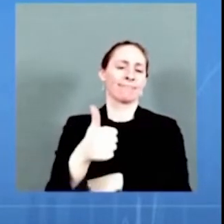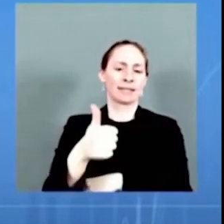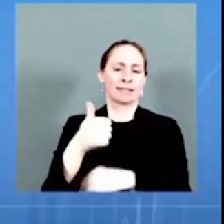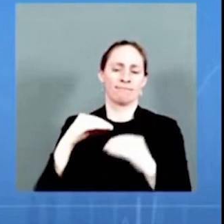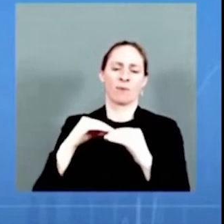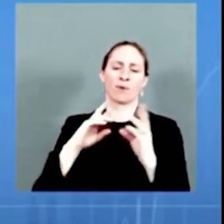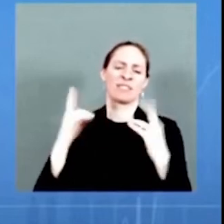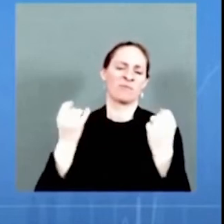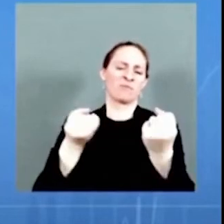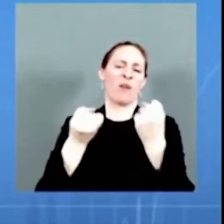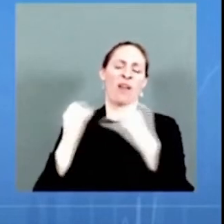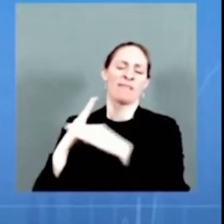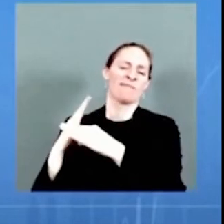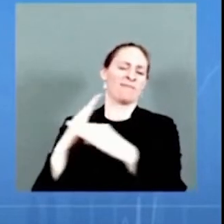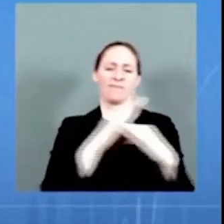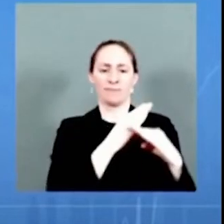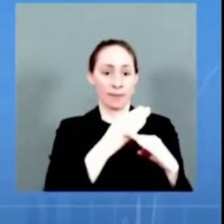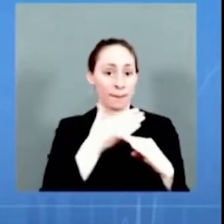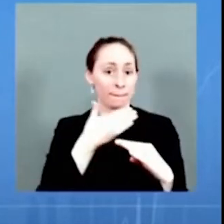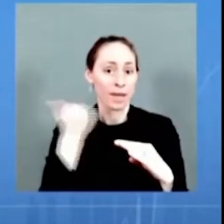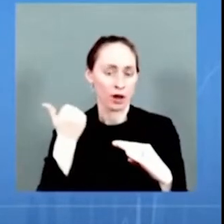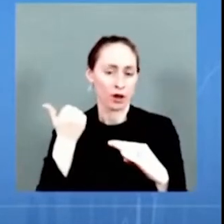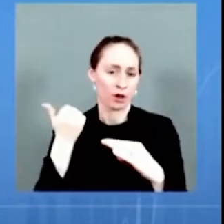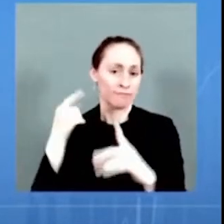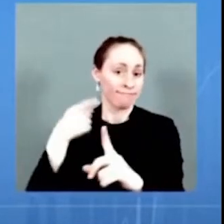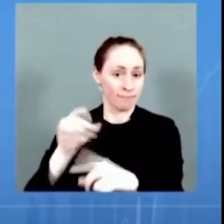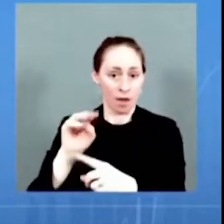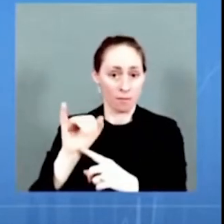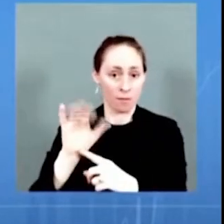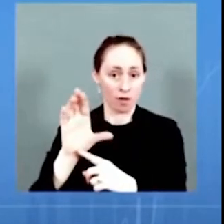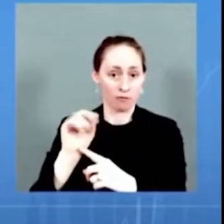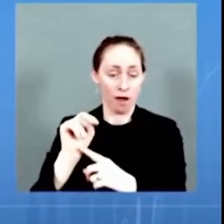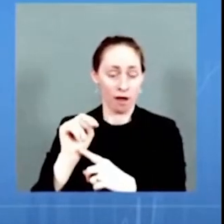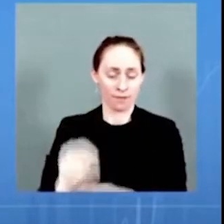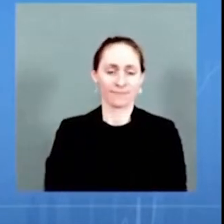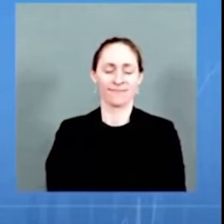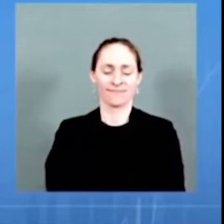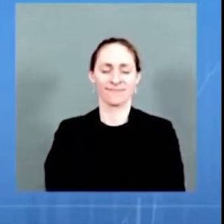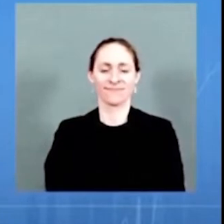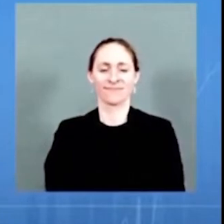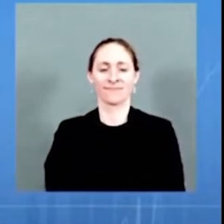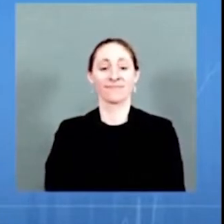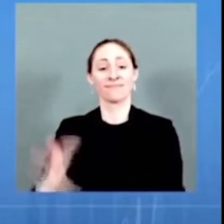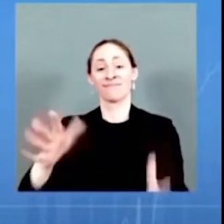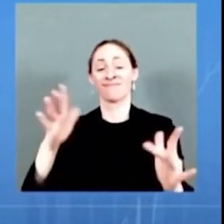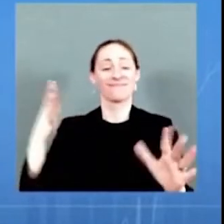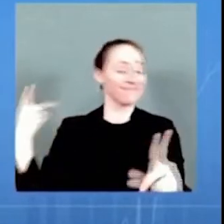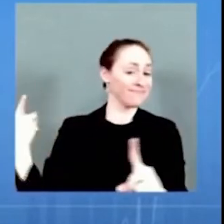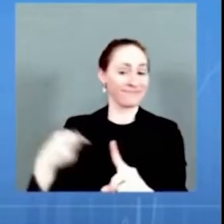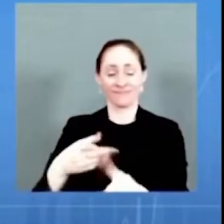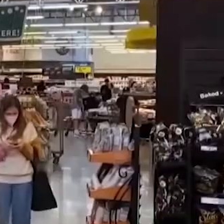vaccine regimens work against Omicron. At this point, there is no need for a